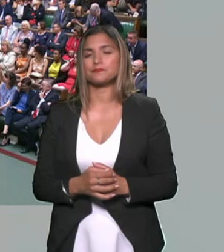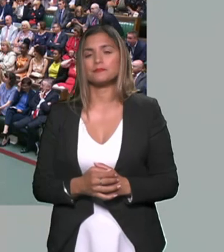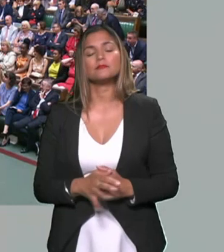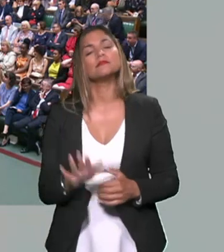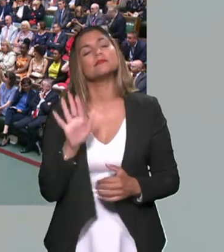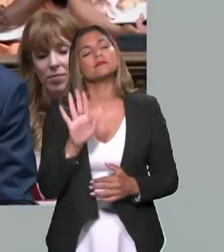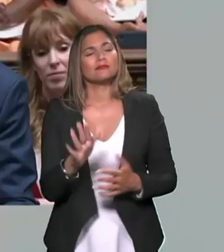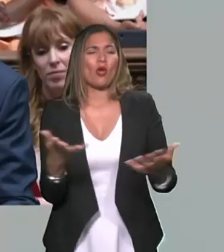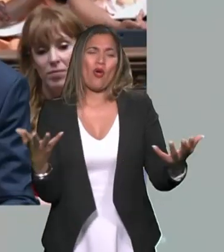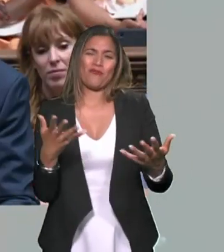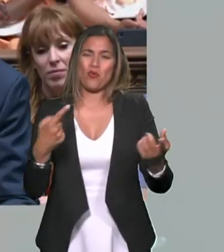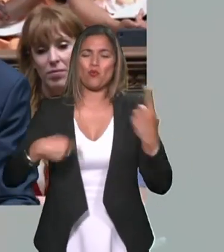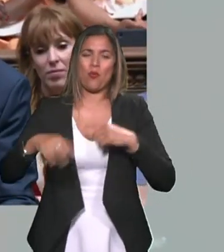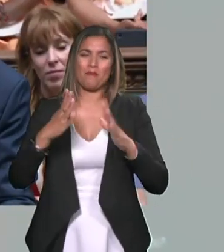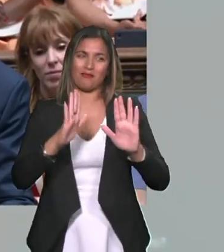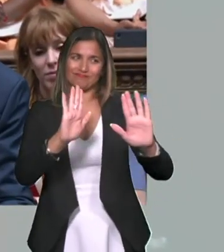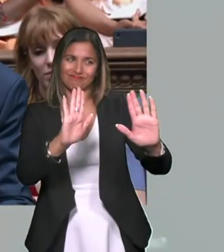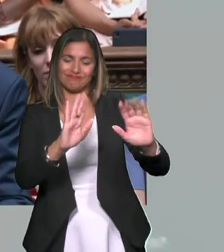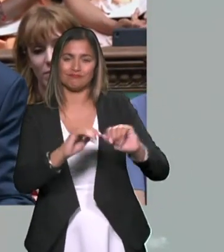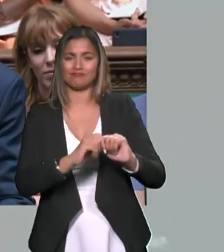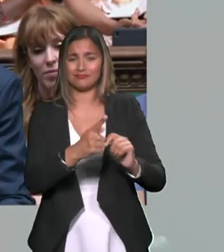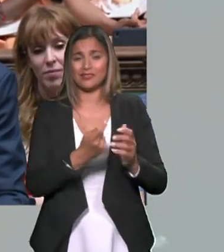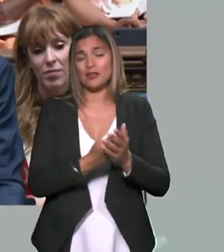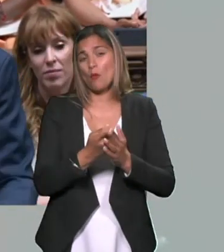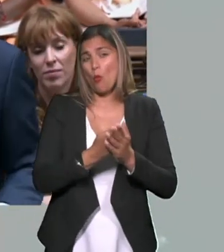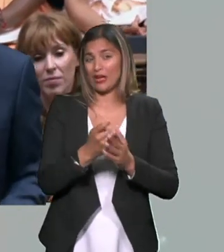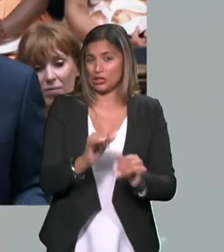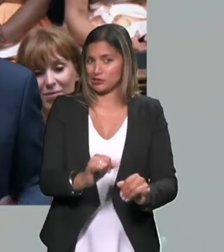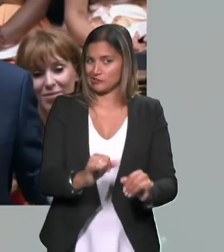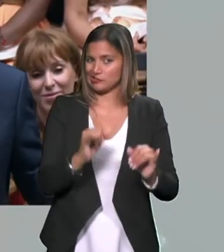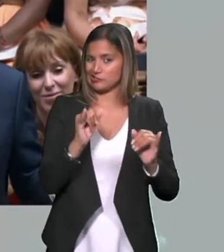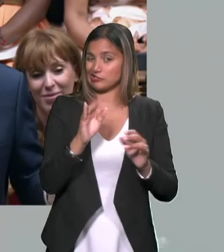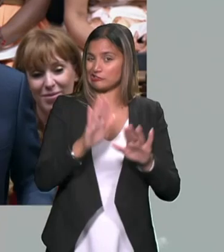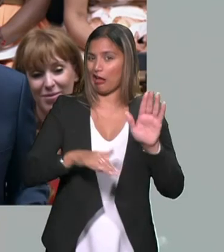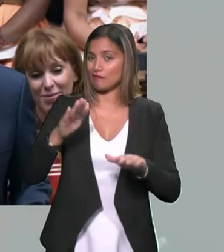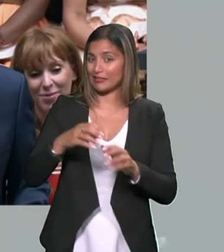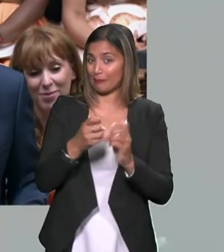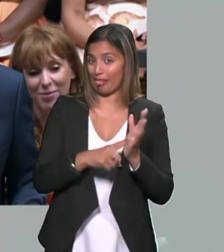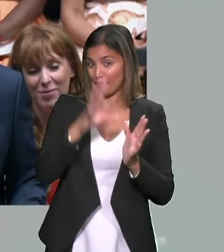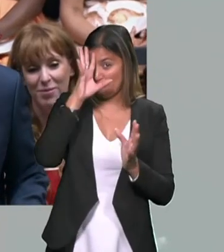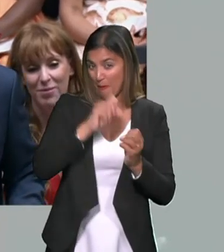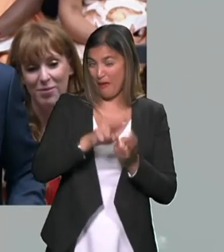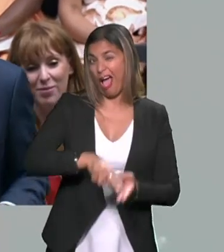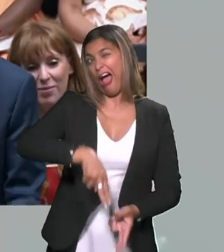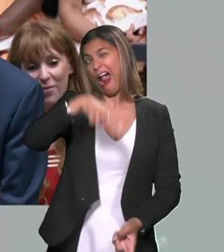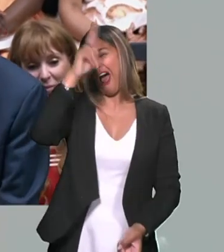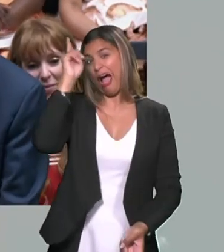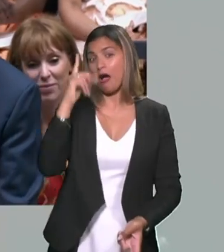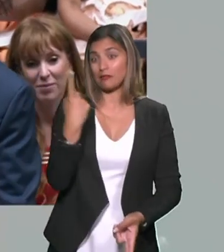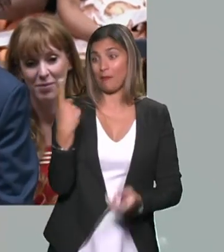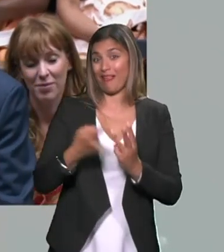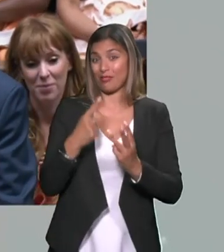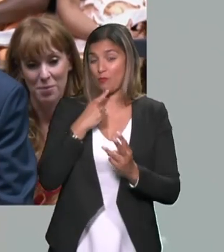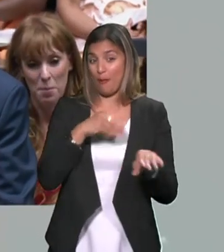Faced with an uncertain future, a mortgage-sized decorator's bill that'll be soon for somebody else's flat, I'm